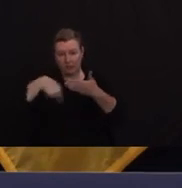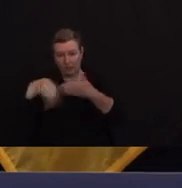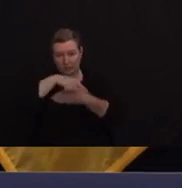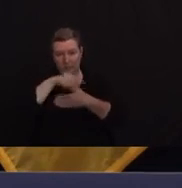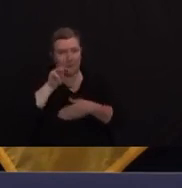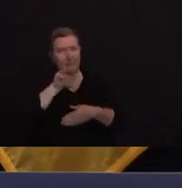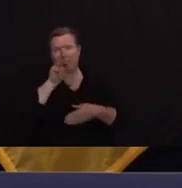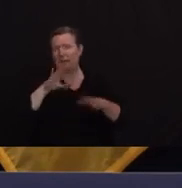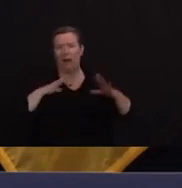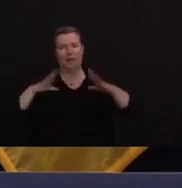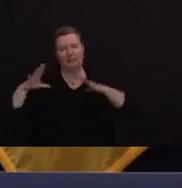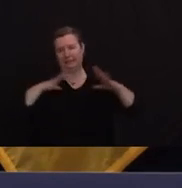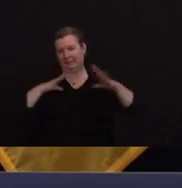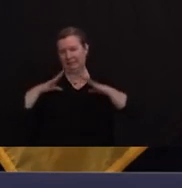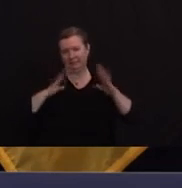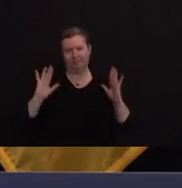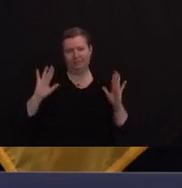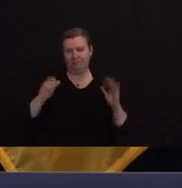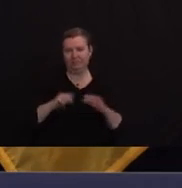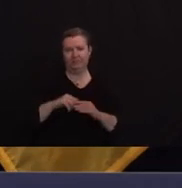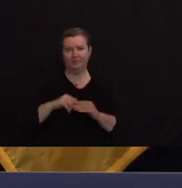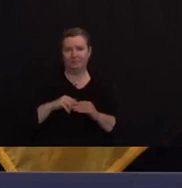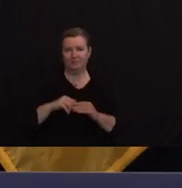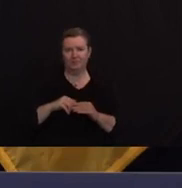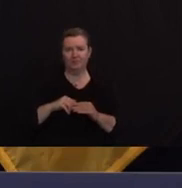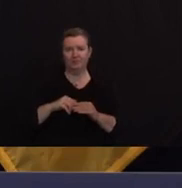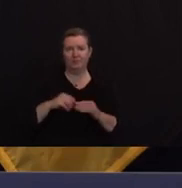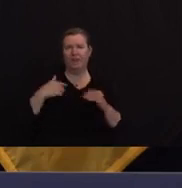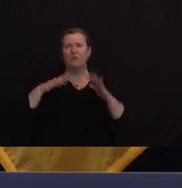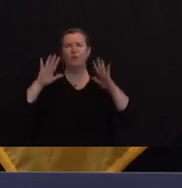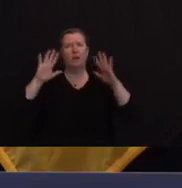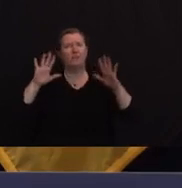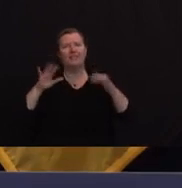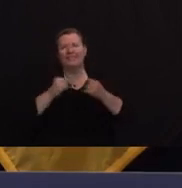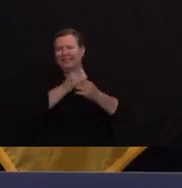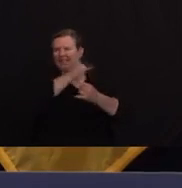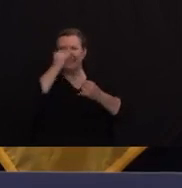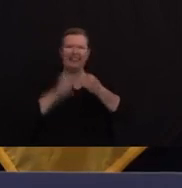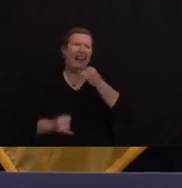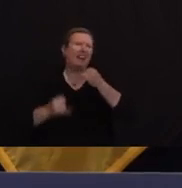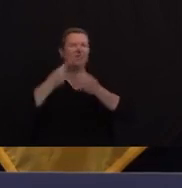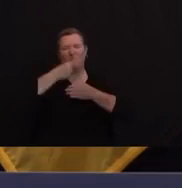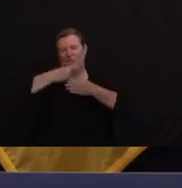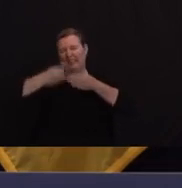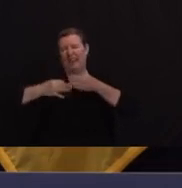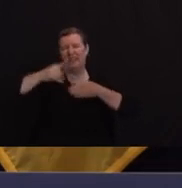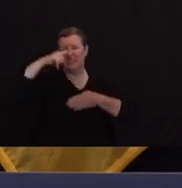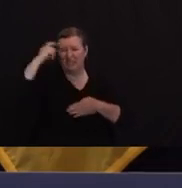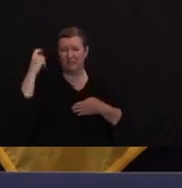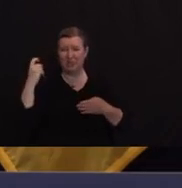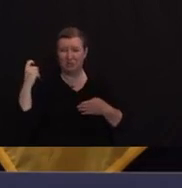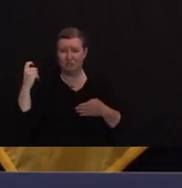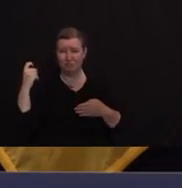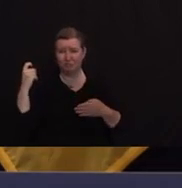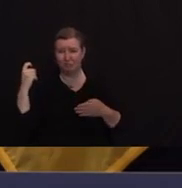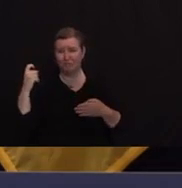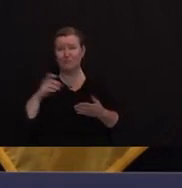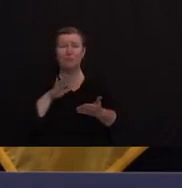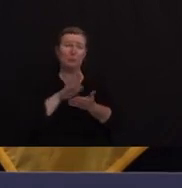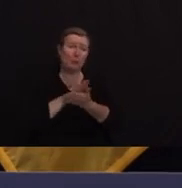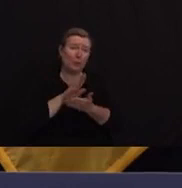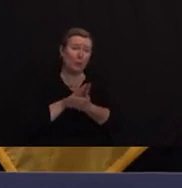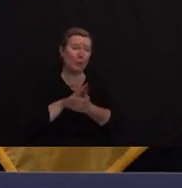everybody a great last week of summer. And in many cases with schools, whether everything from pre-K to higher